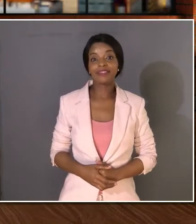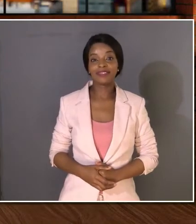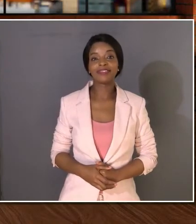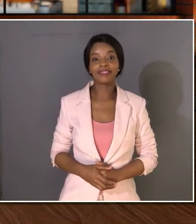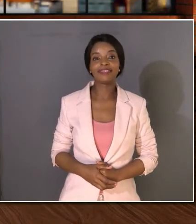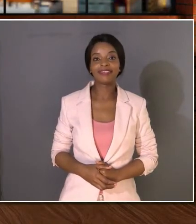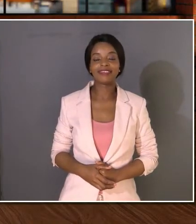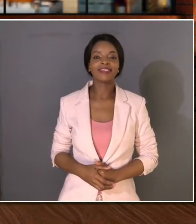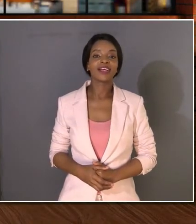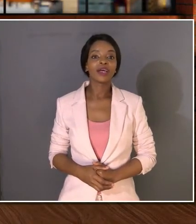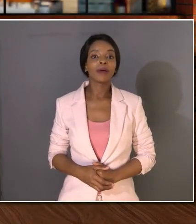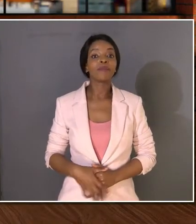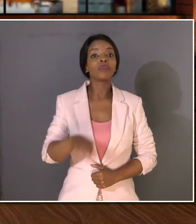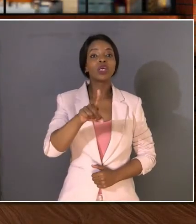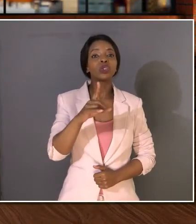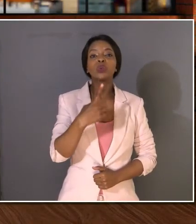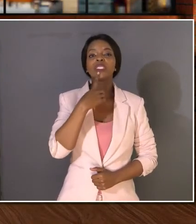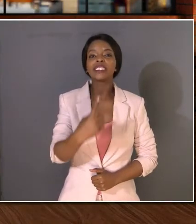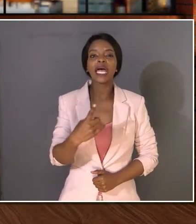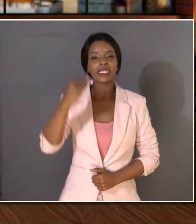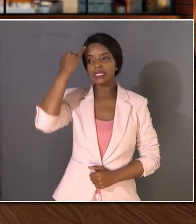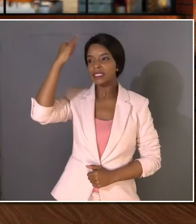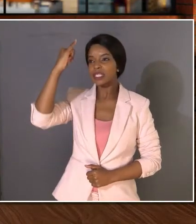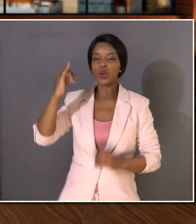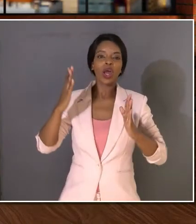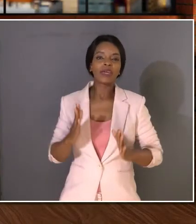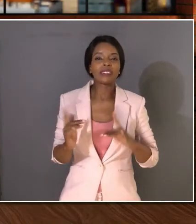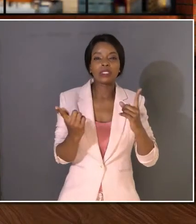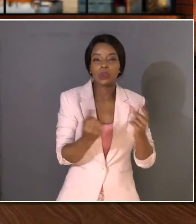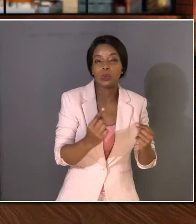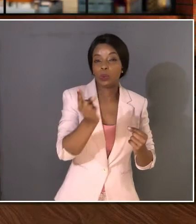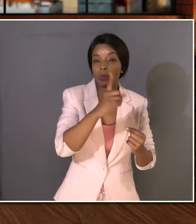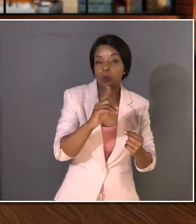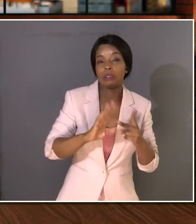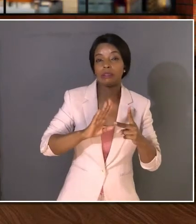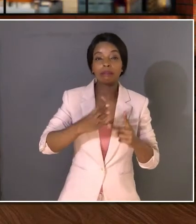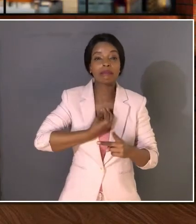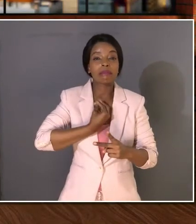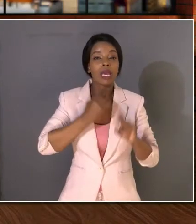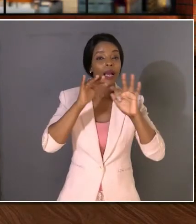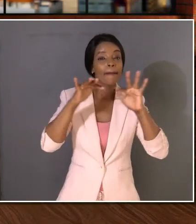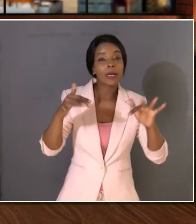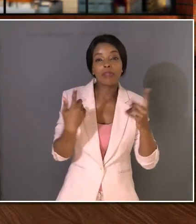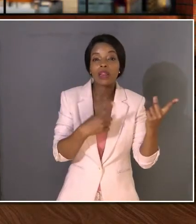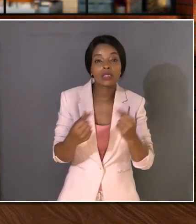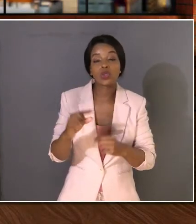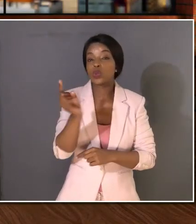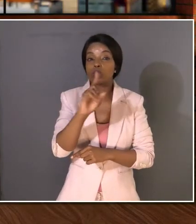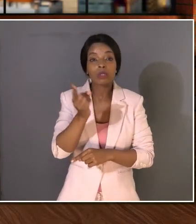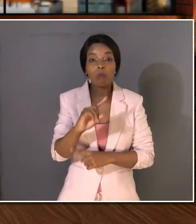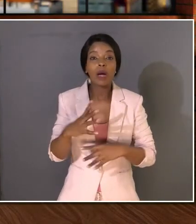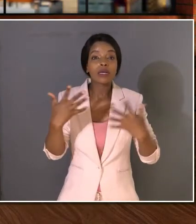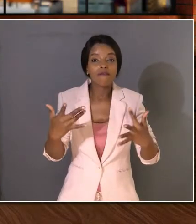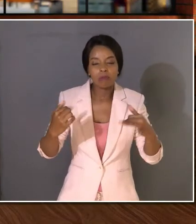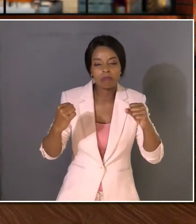Leave, you speak about what all the innovators have been doing and young people are doing to make this a stronger and better place. You're seeing